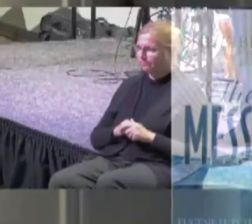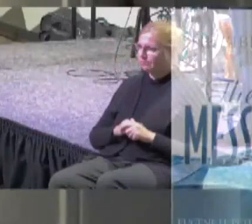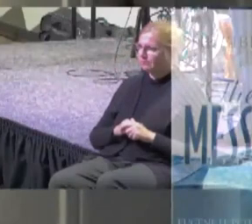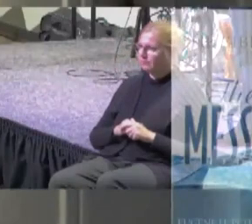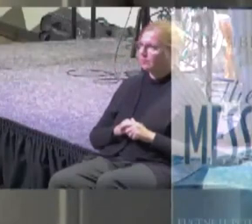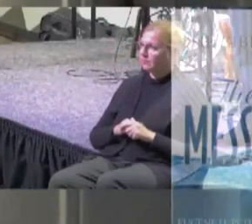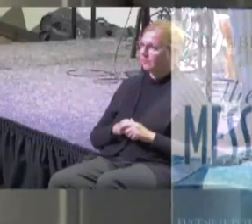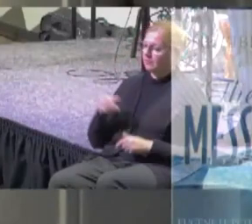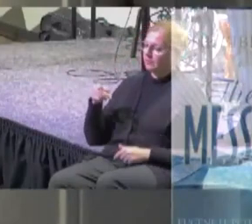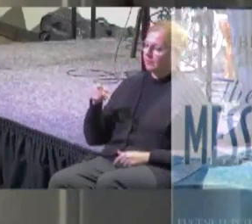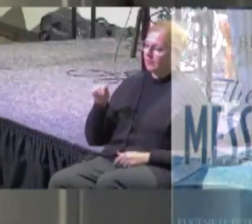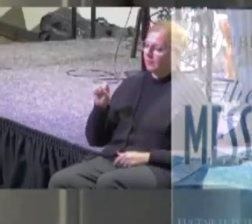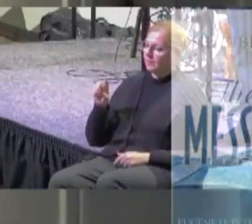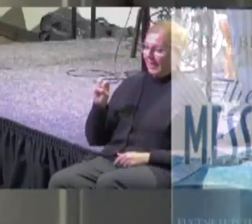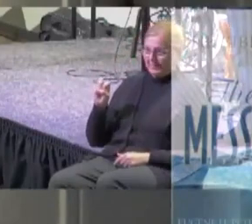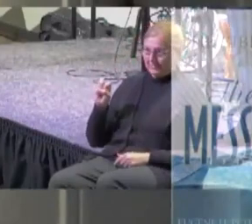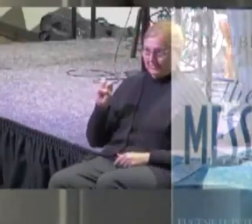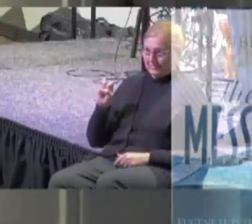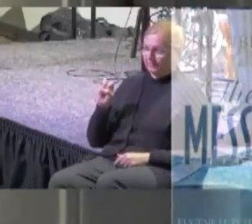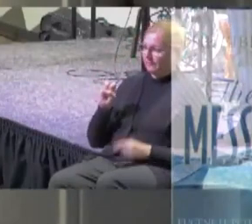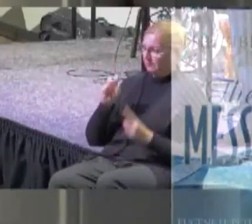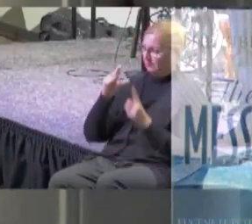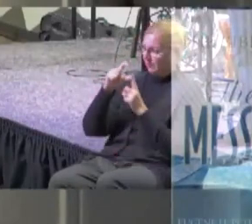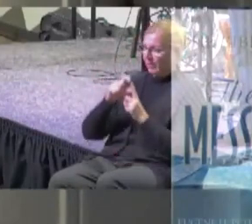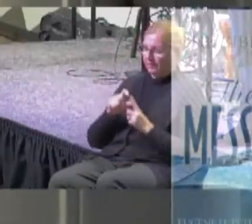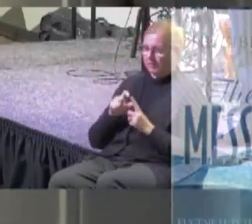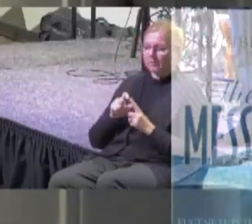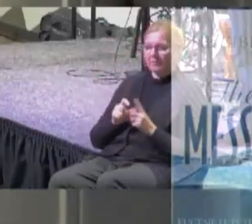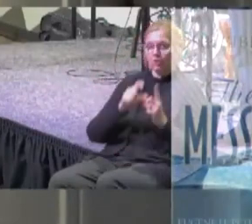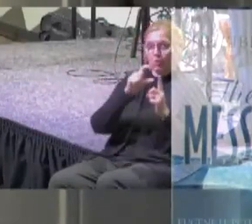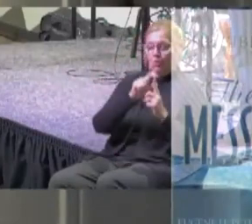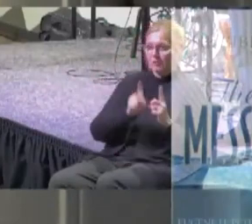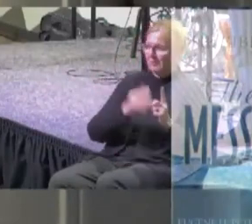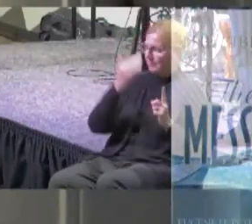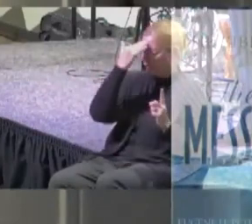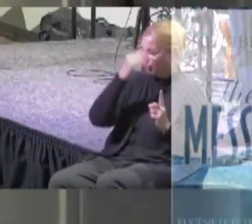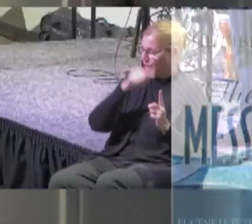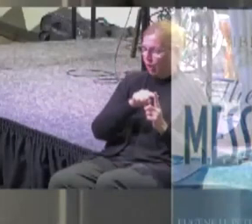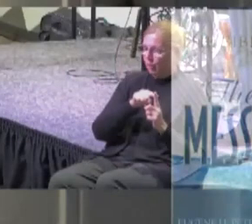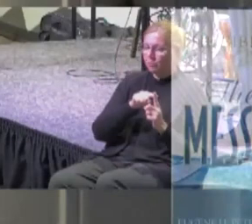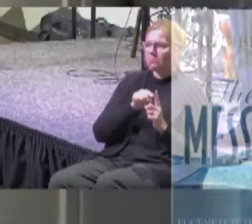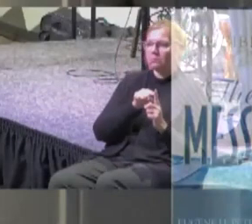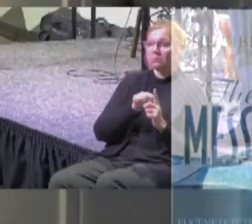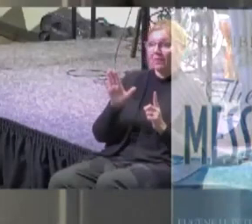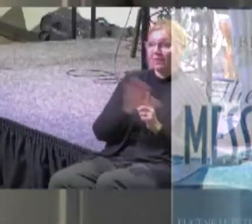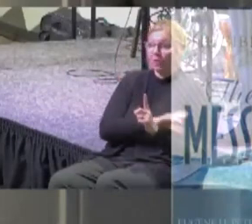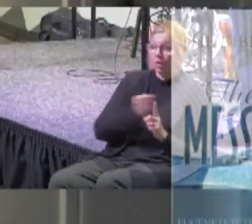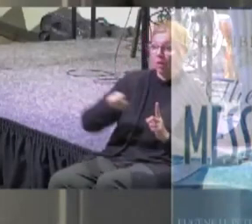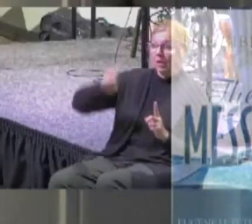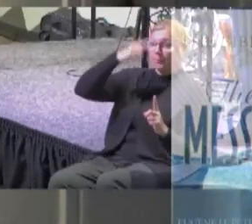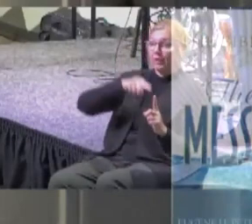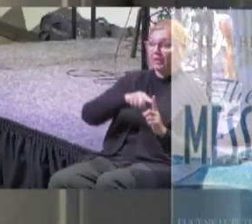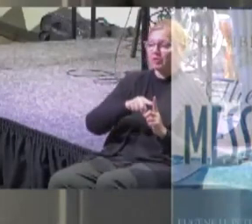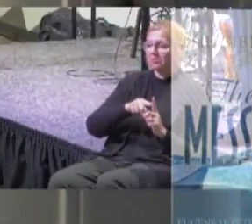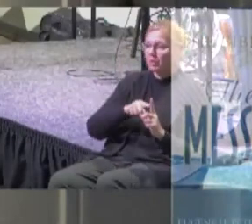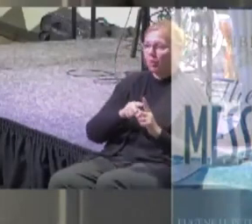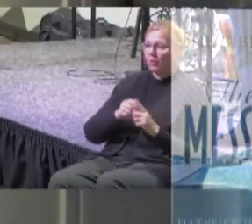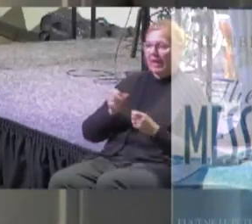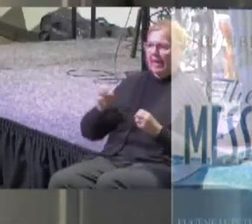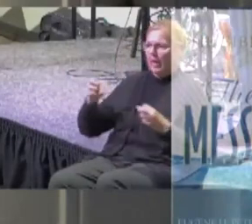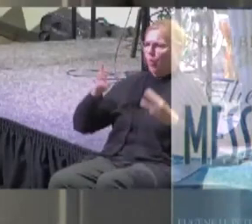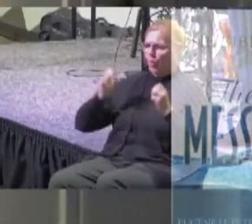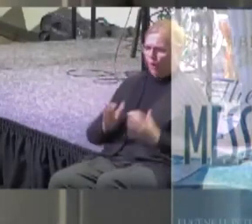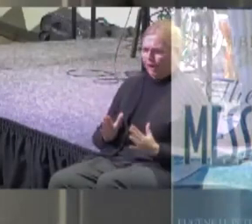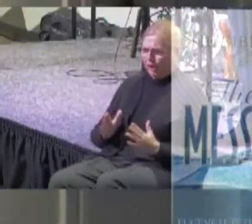Passive vocabulary, that is the words that people know, can achieve comprehension. A warrior, a physician, a